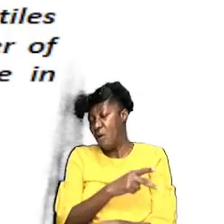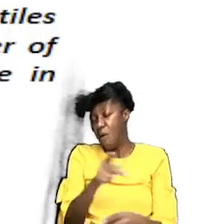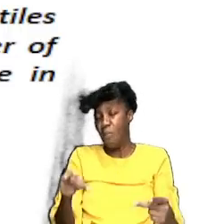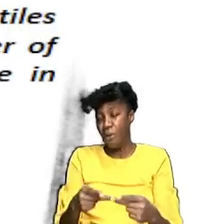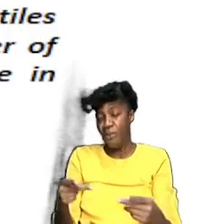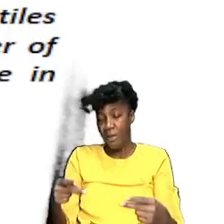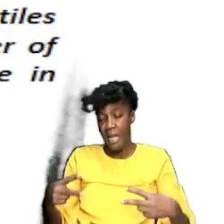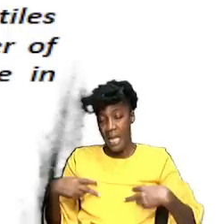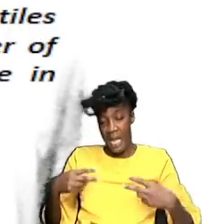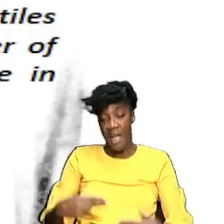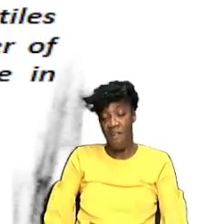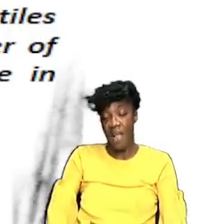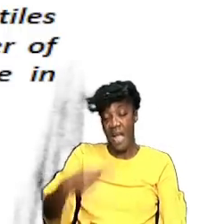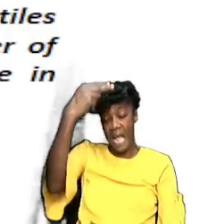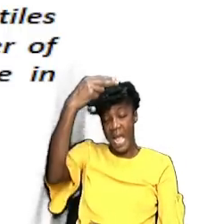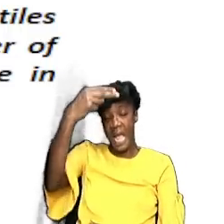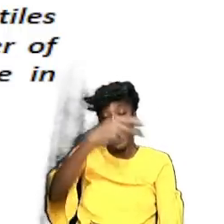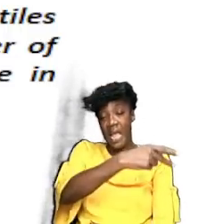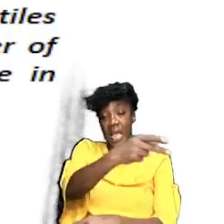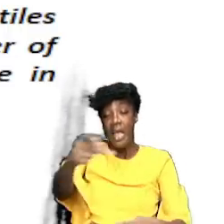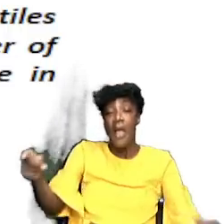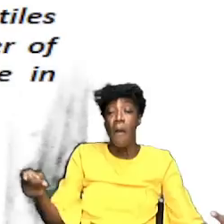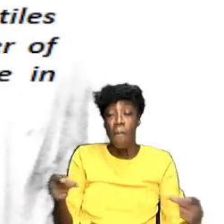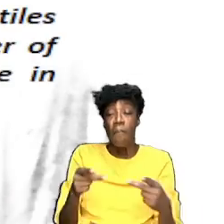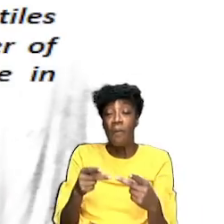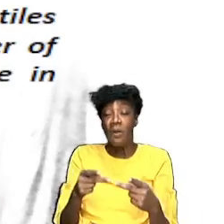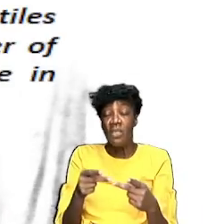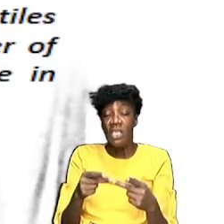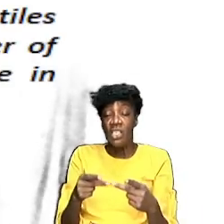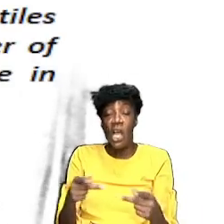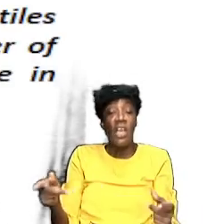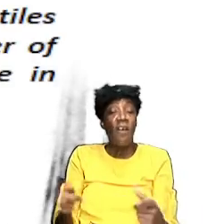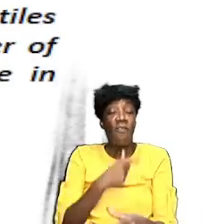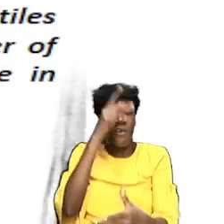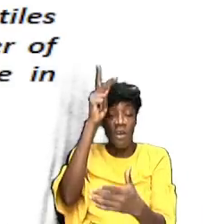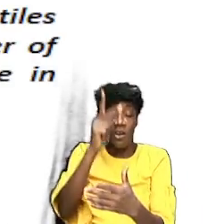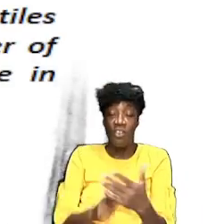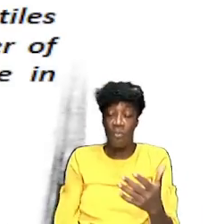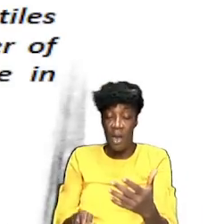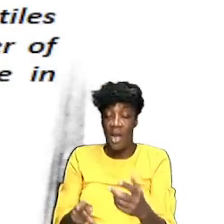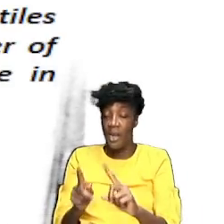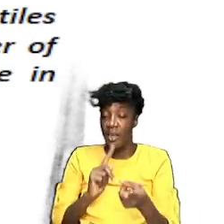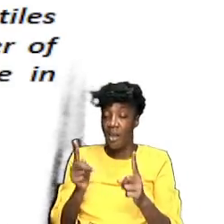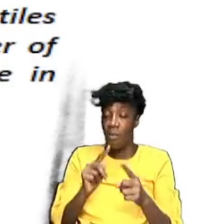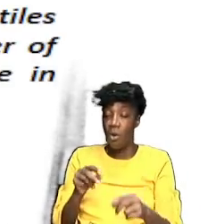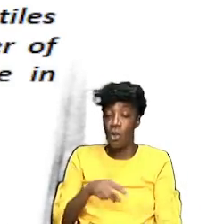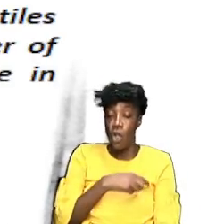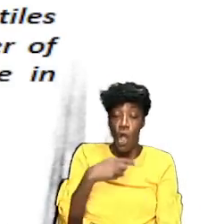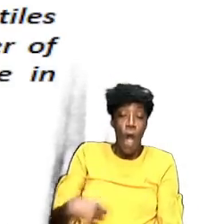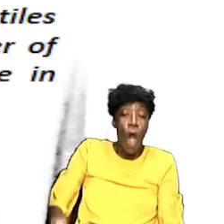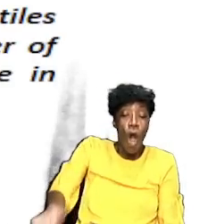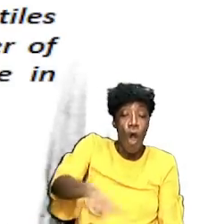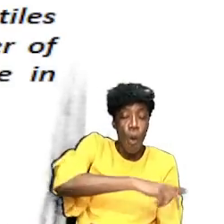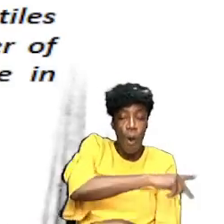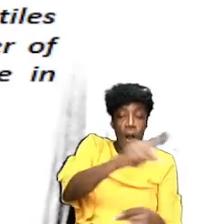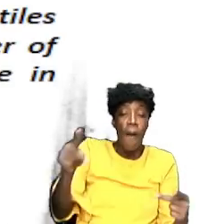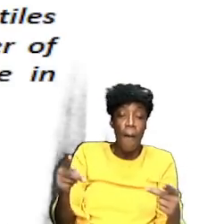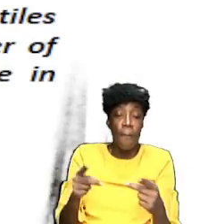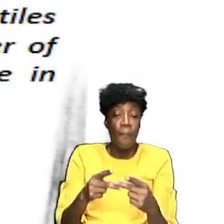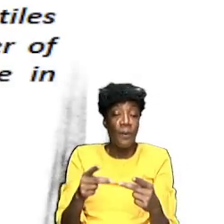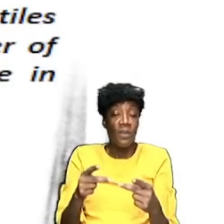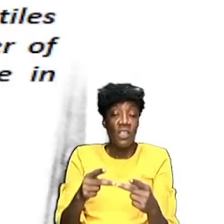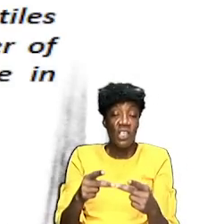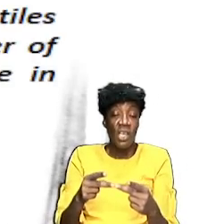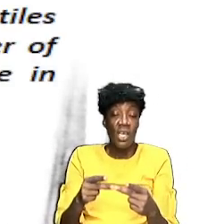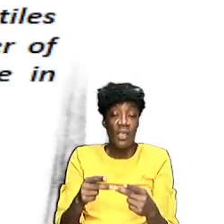So the first section of the book deals with our position in Christ. Amen. Now, the second section